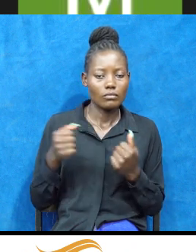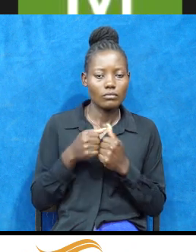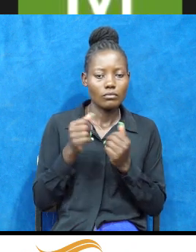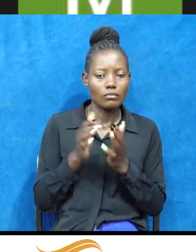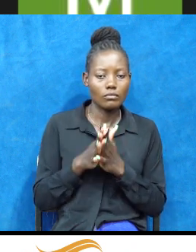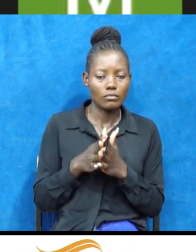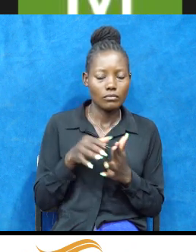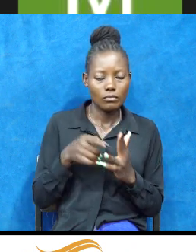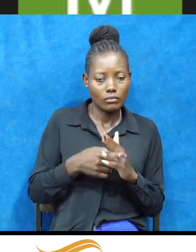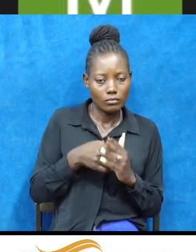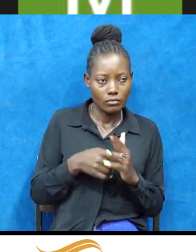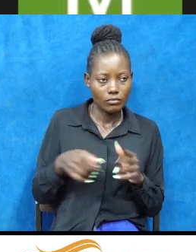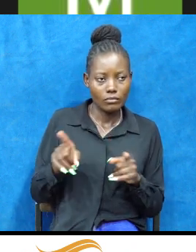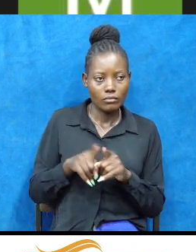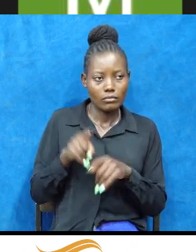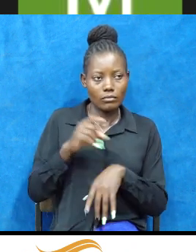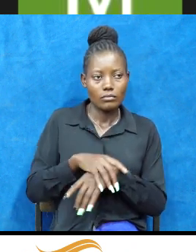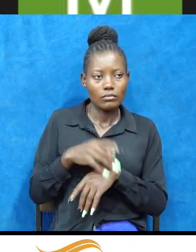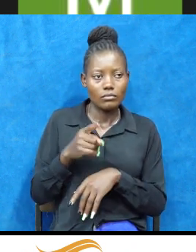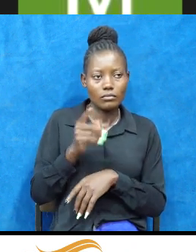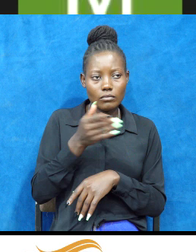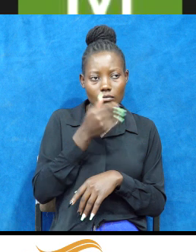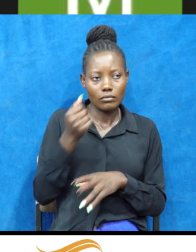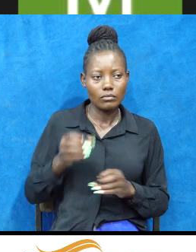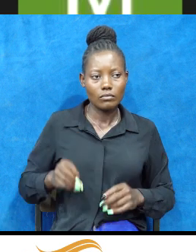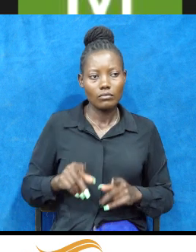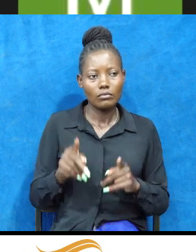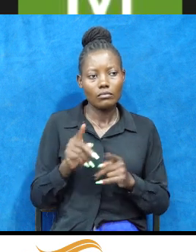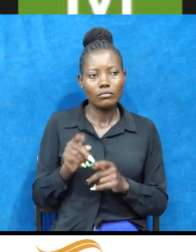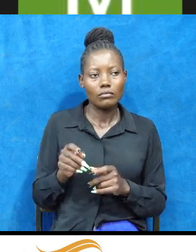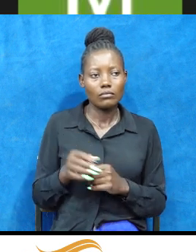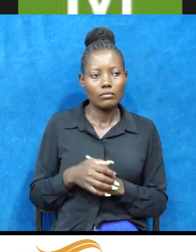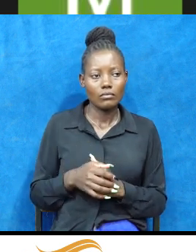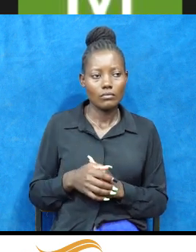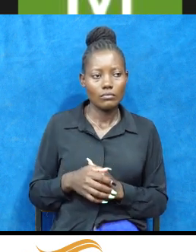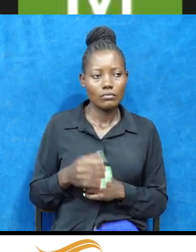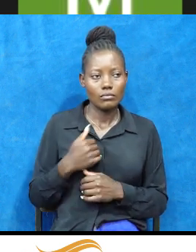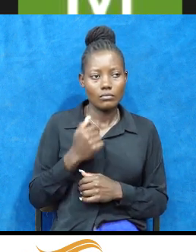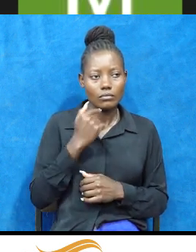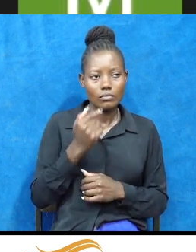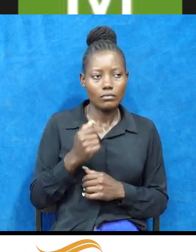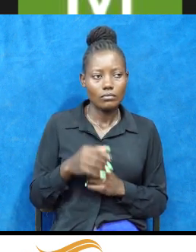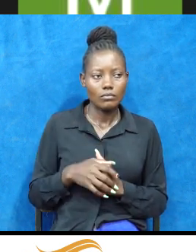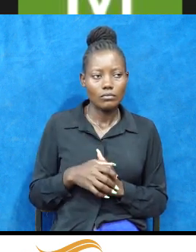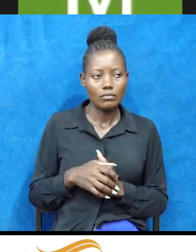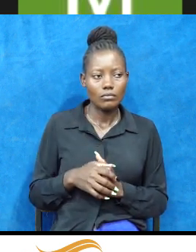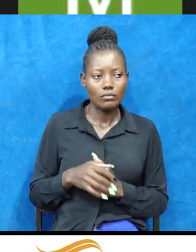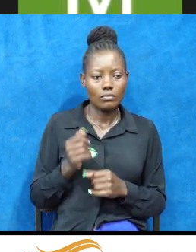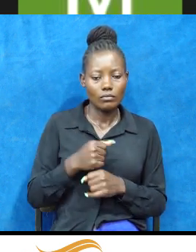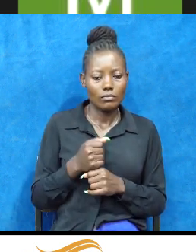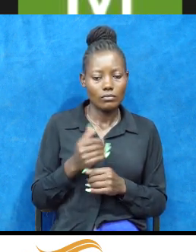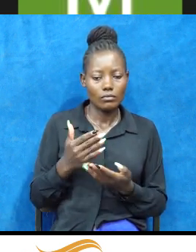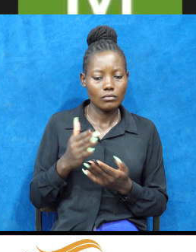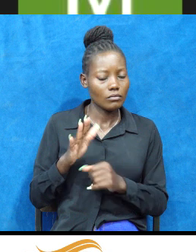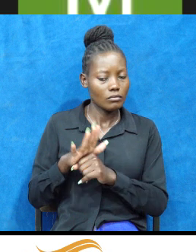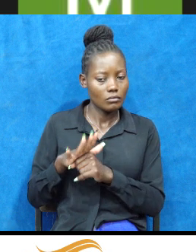those adjustments. And that will give you your best chance for success. And I would say, if in doubt, do the minimum, not the